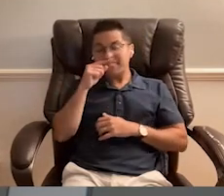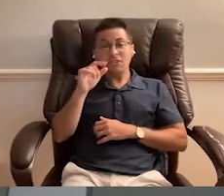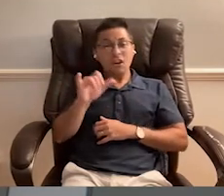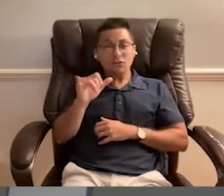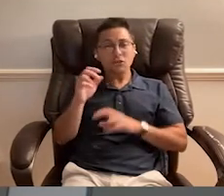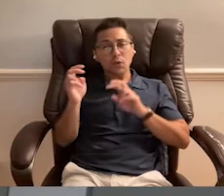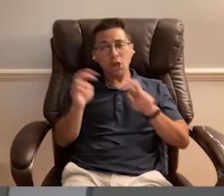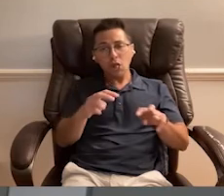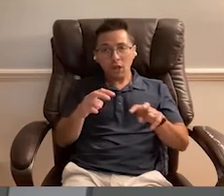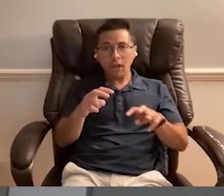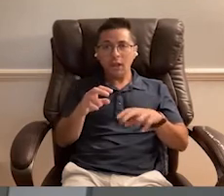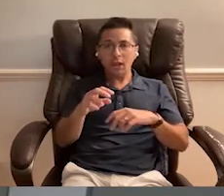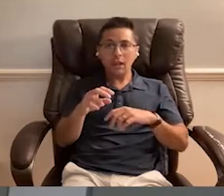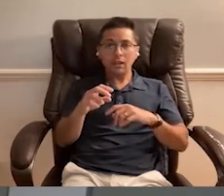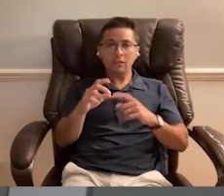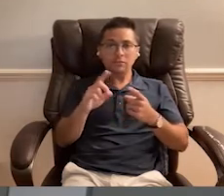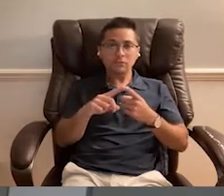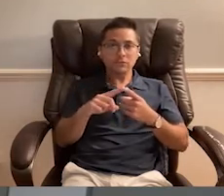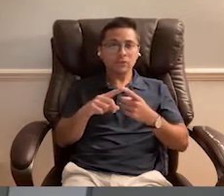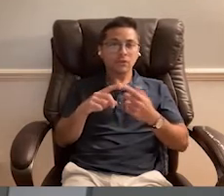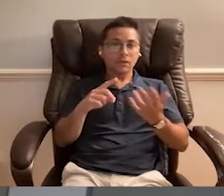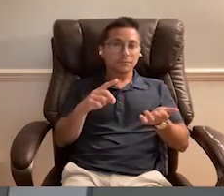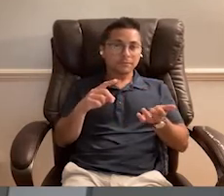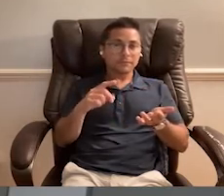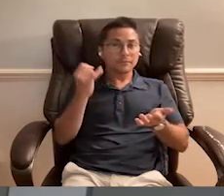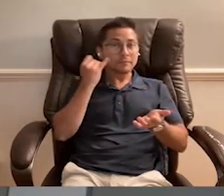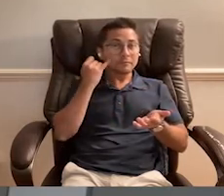everything else. We also are looking to